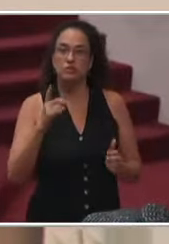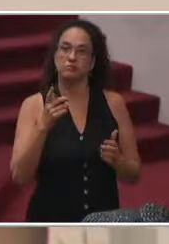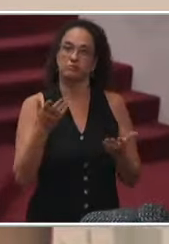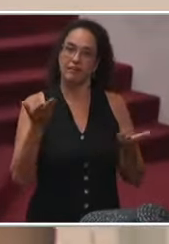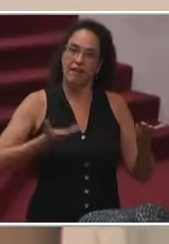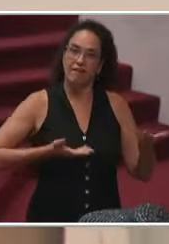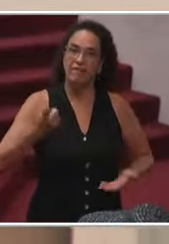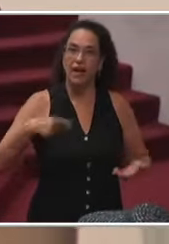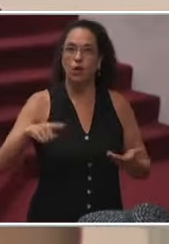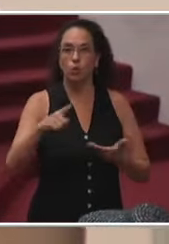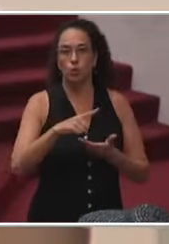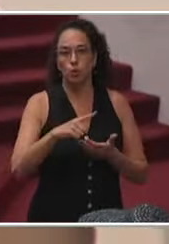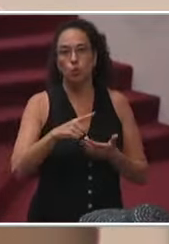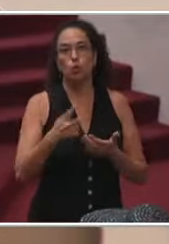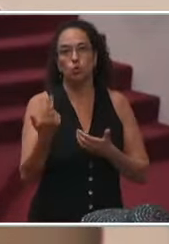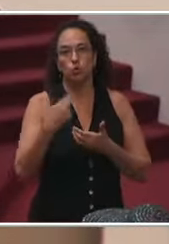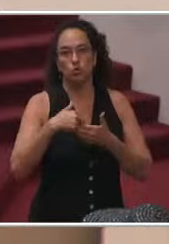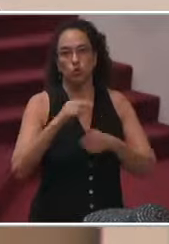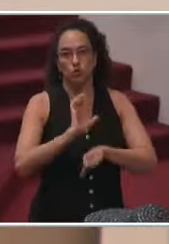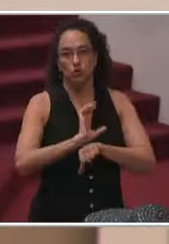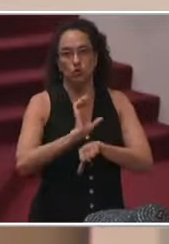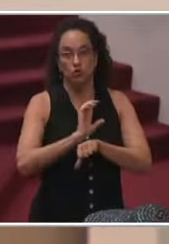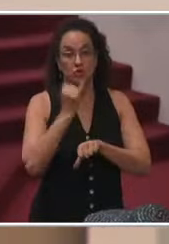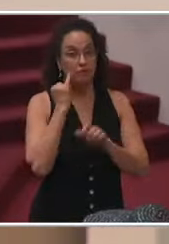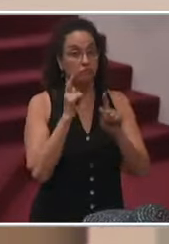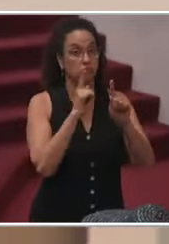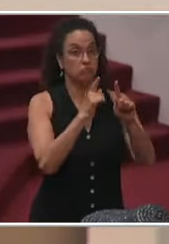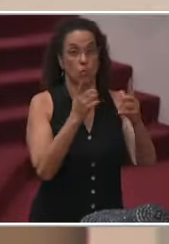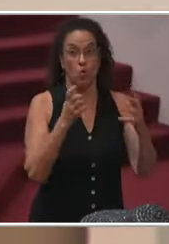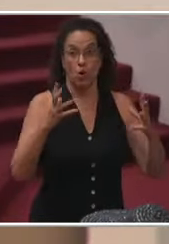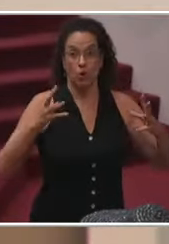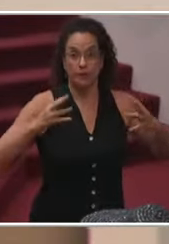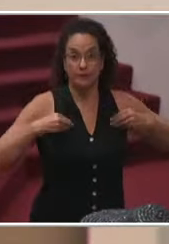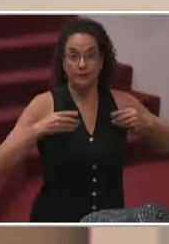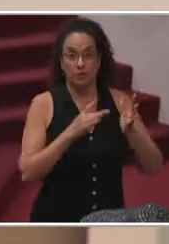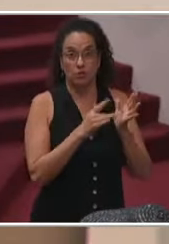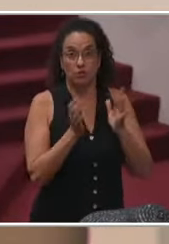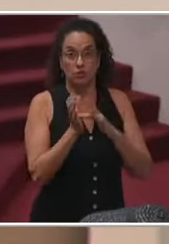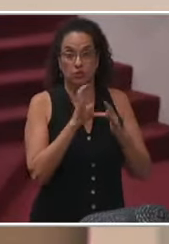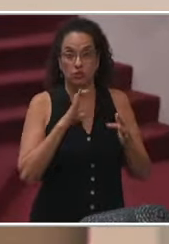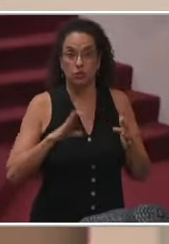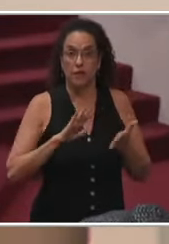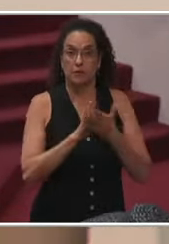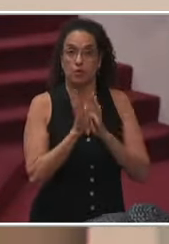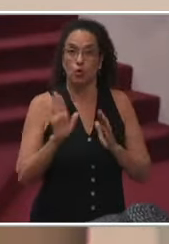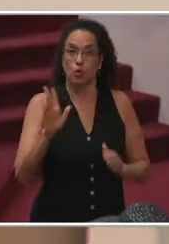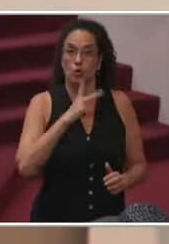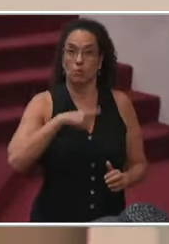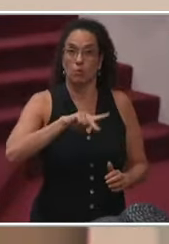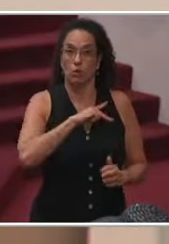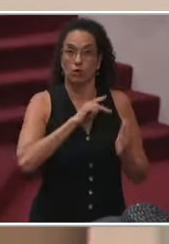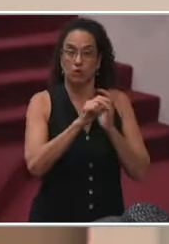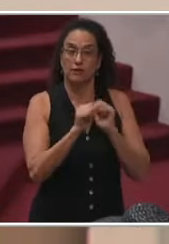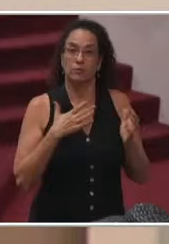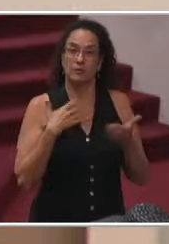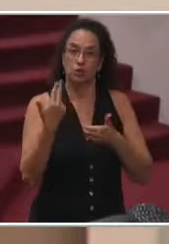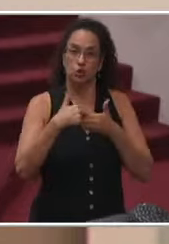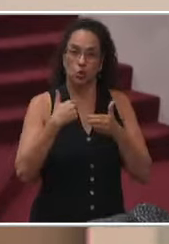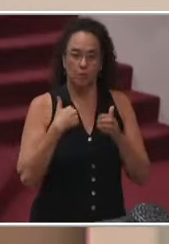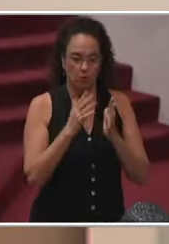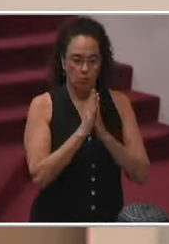desire to receive Jesus Christ as your personal Savior, please pray this prayer with me.